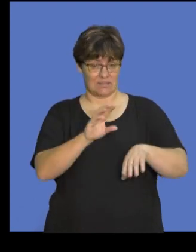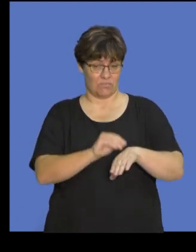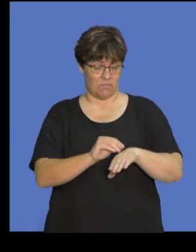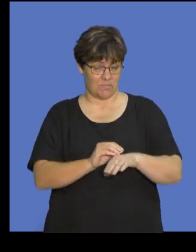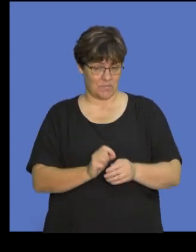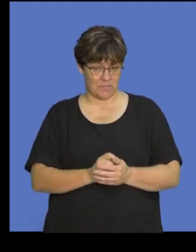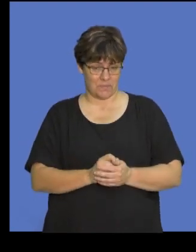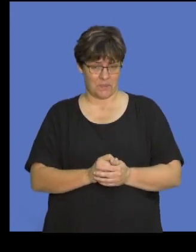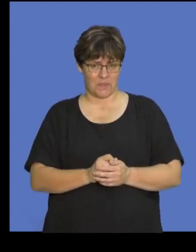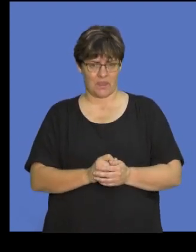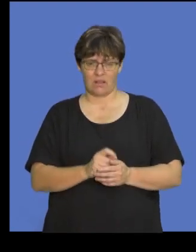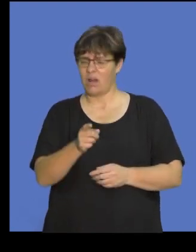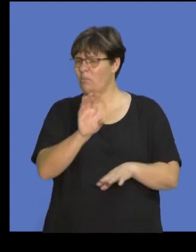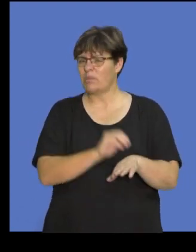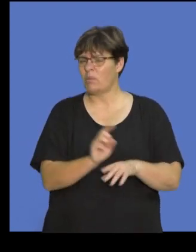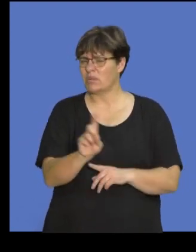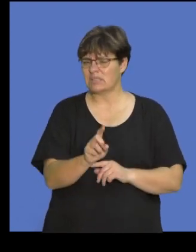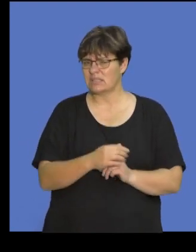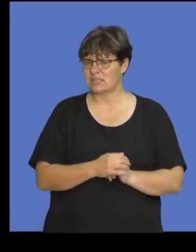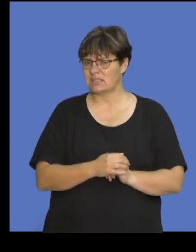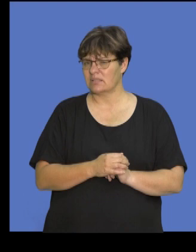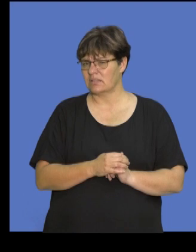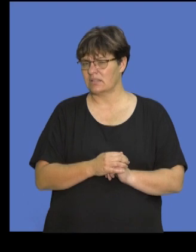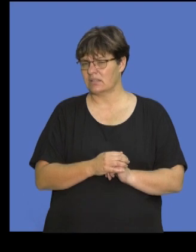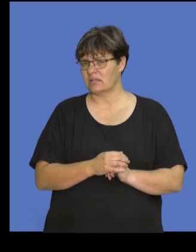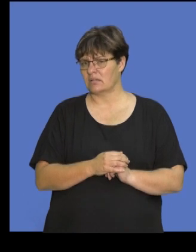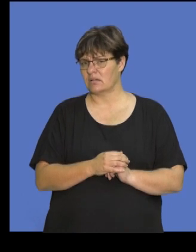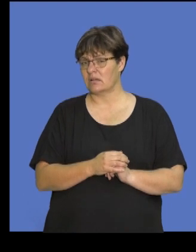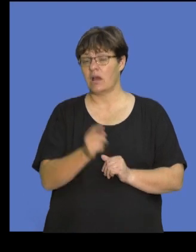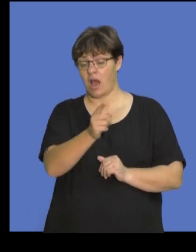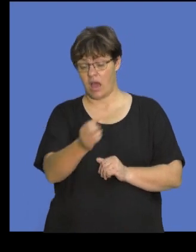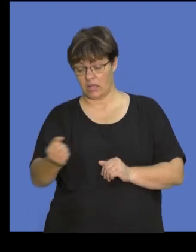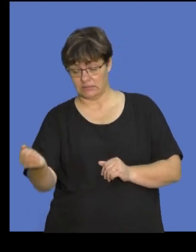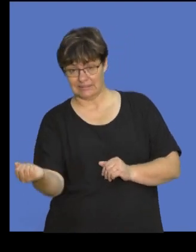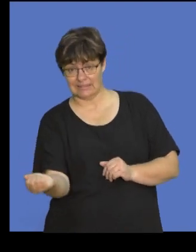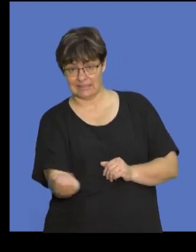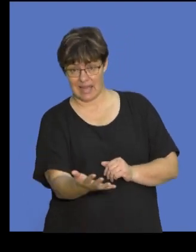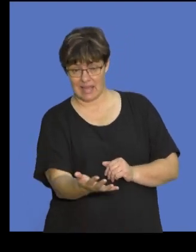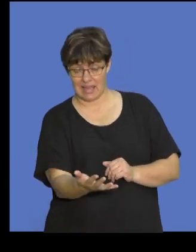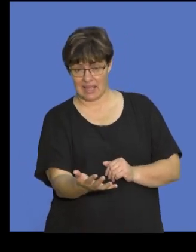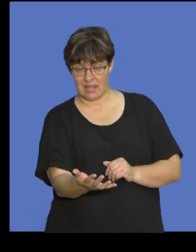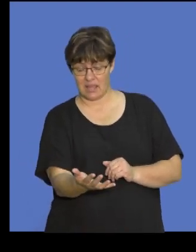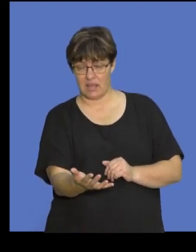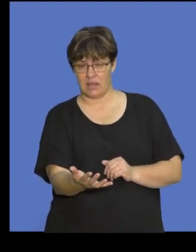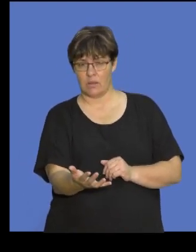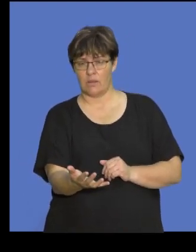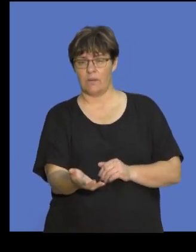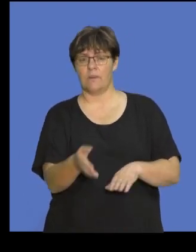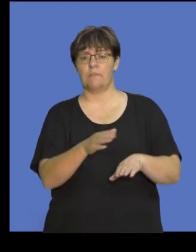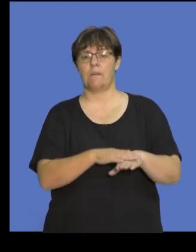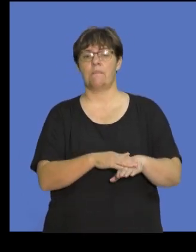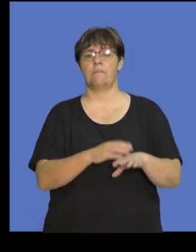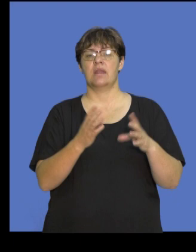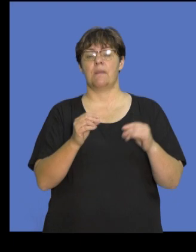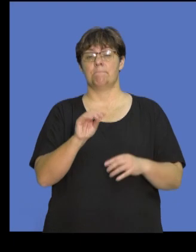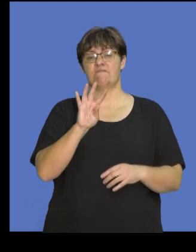problem. And the problem is, what is the probability that when you roll a die, it lands on